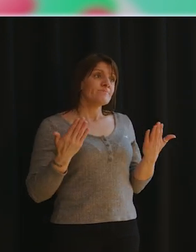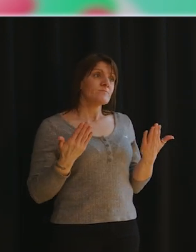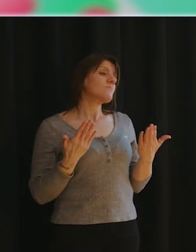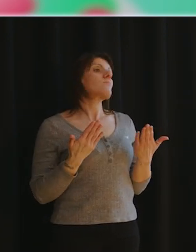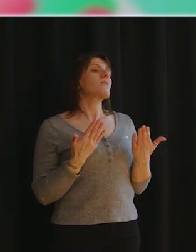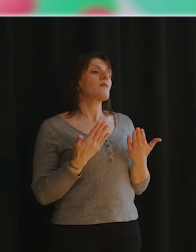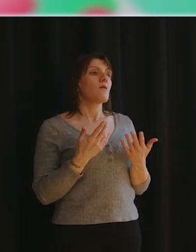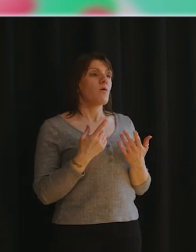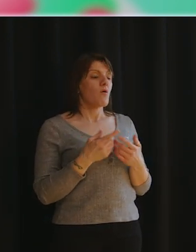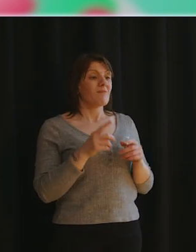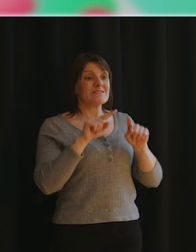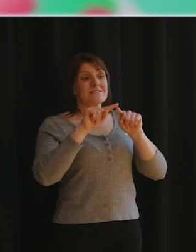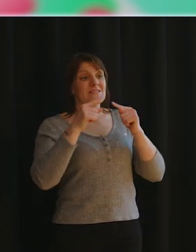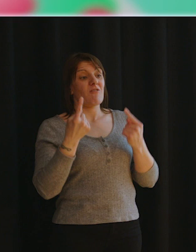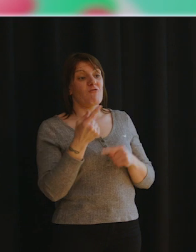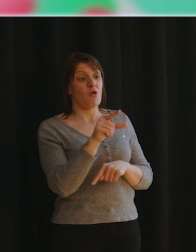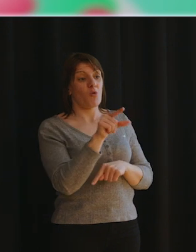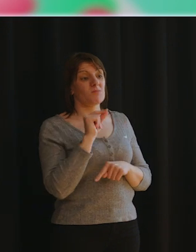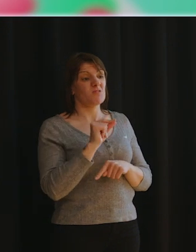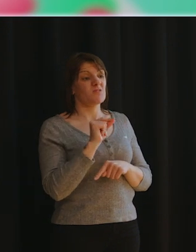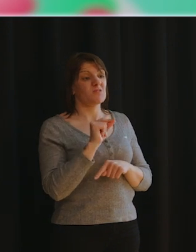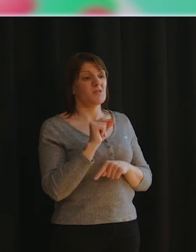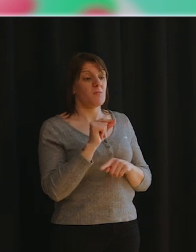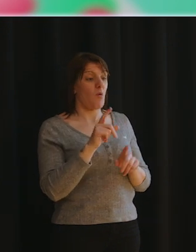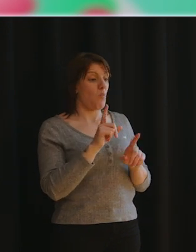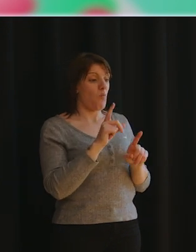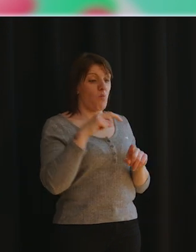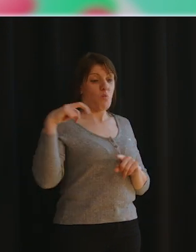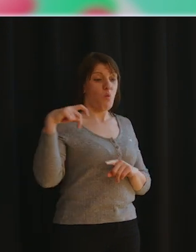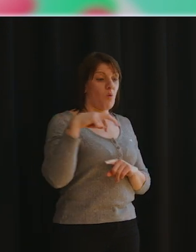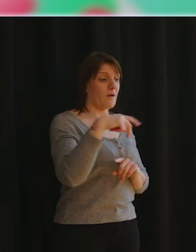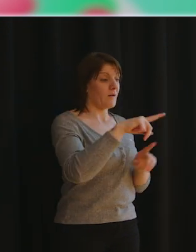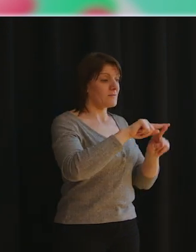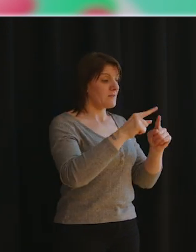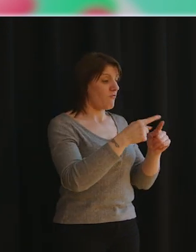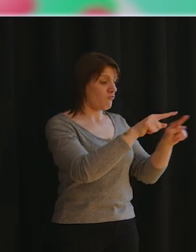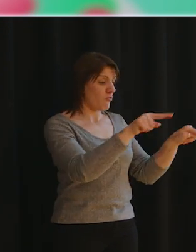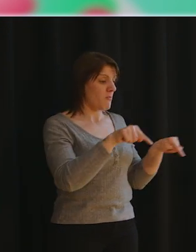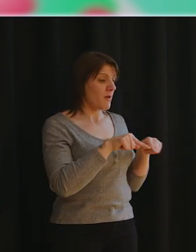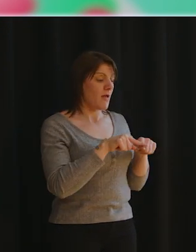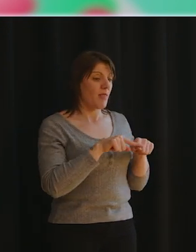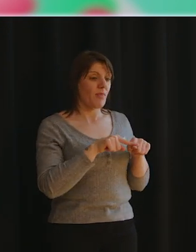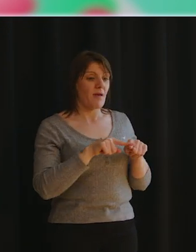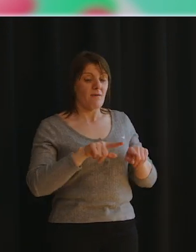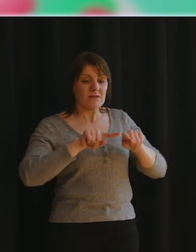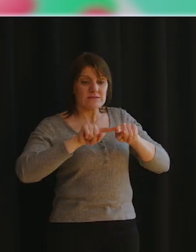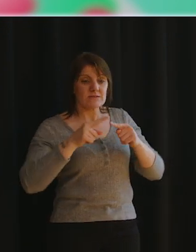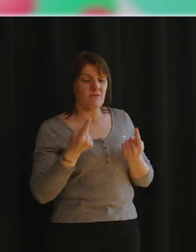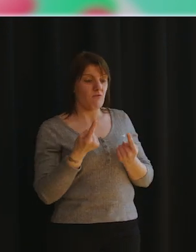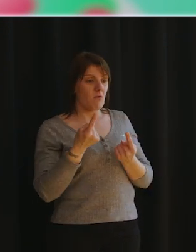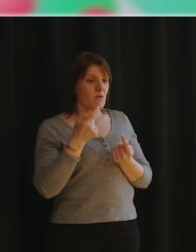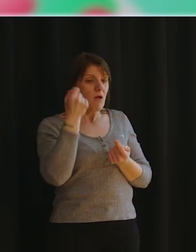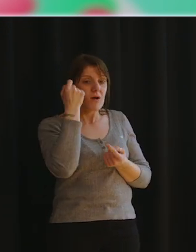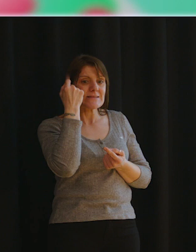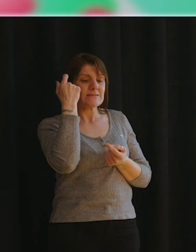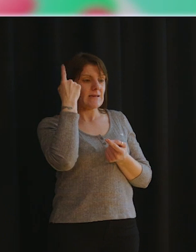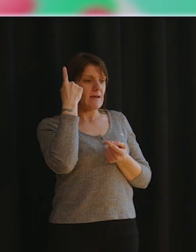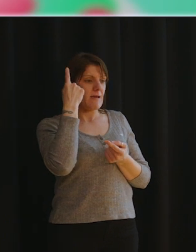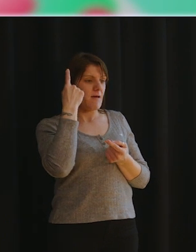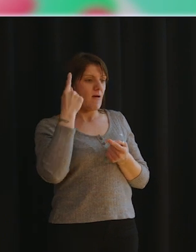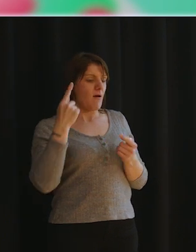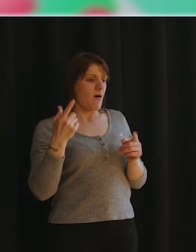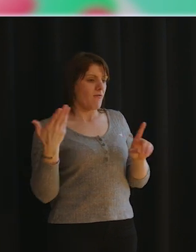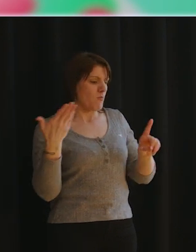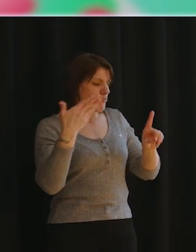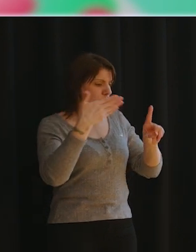the alternative option of walking in through a different door. They have an alternative concept of coming in through a different way or approaching